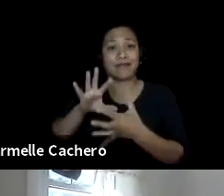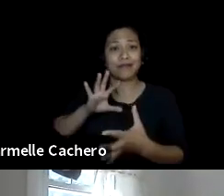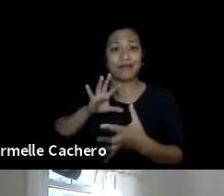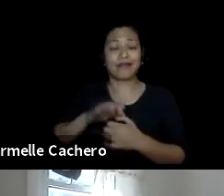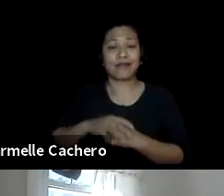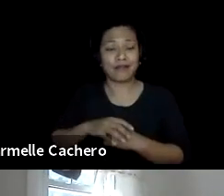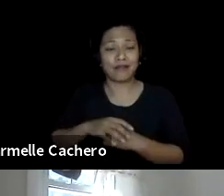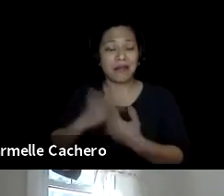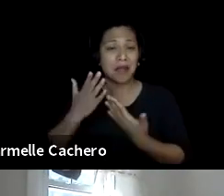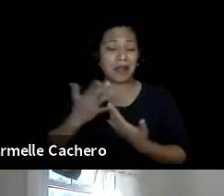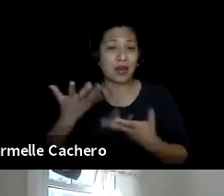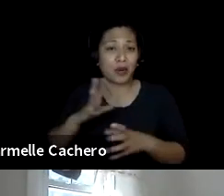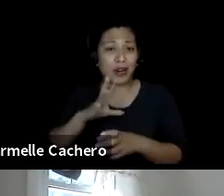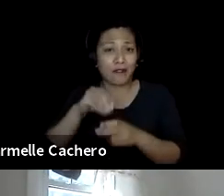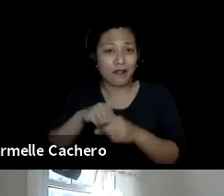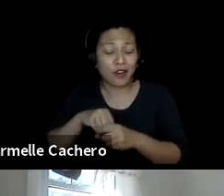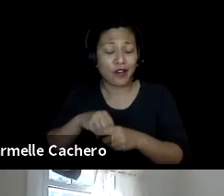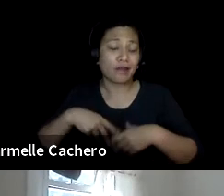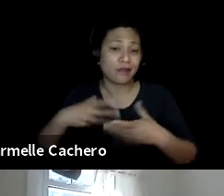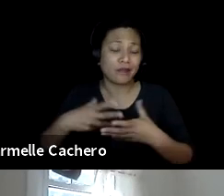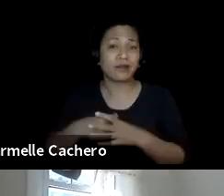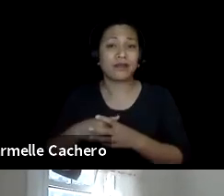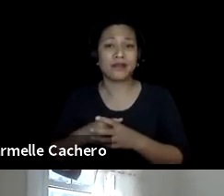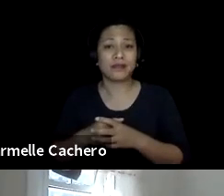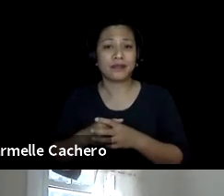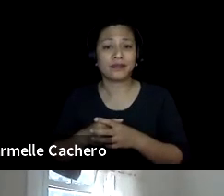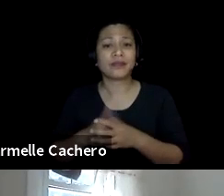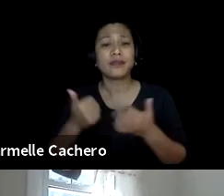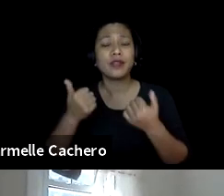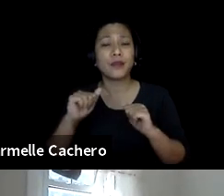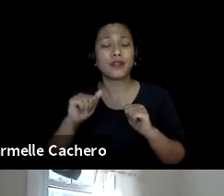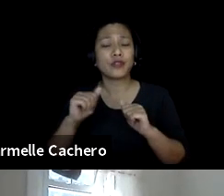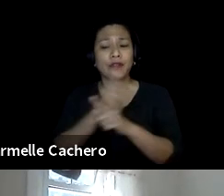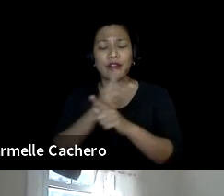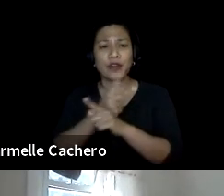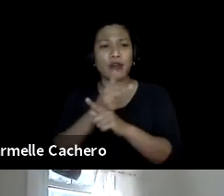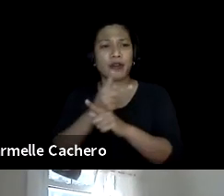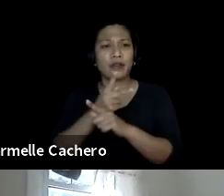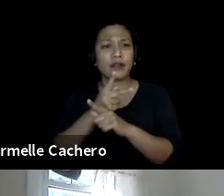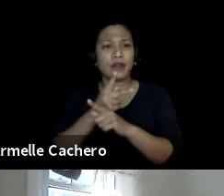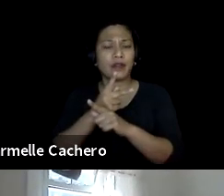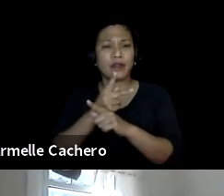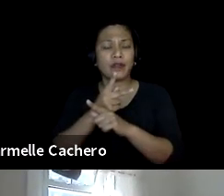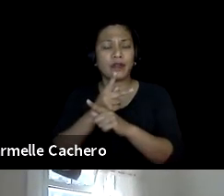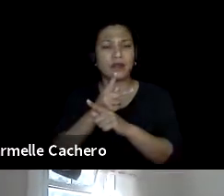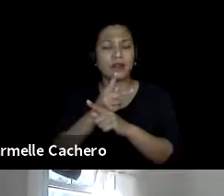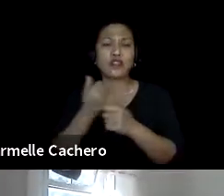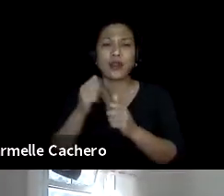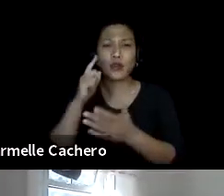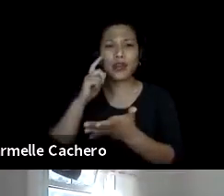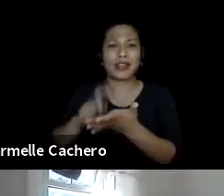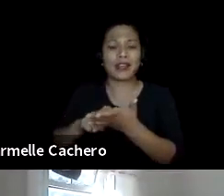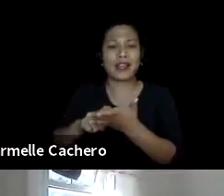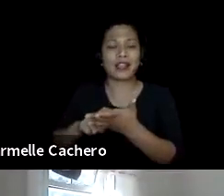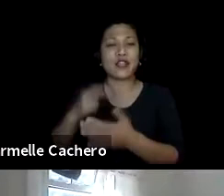performance, and, you know, just trying to recognize, like, what are you doing? Why are you doing